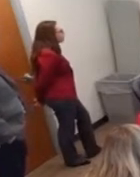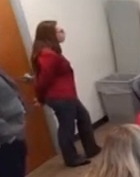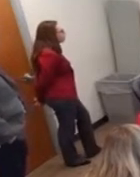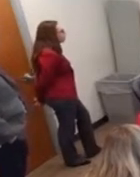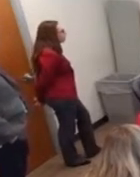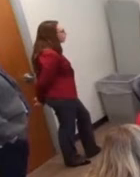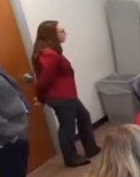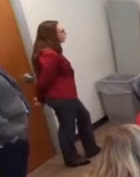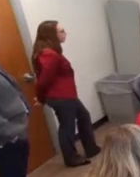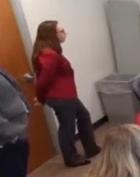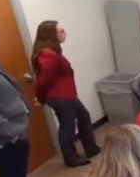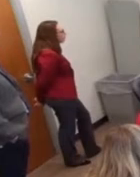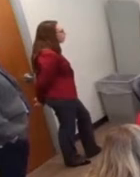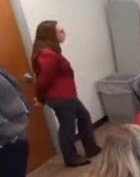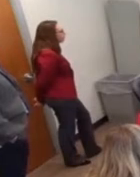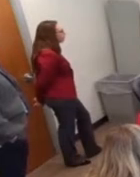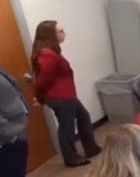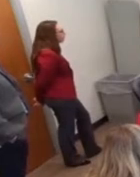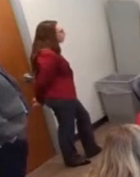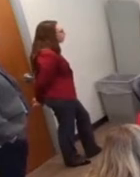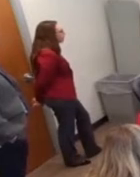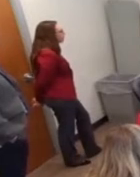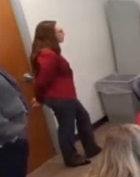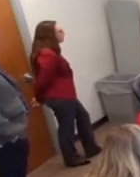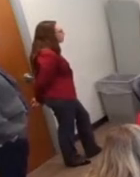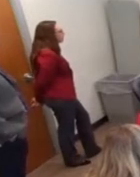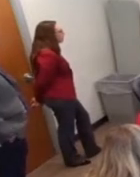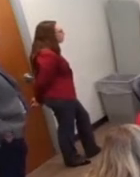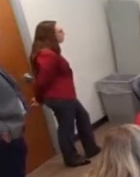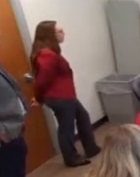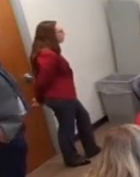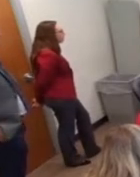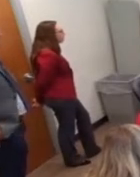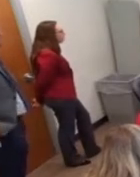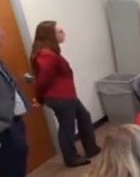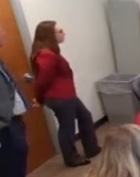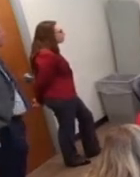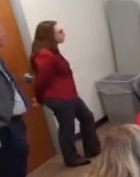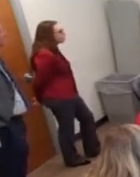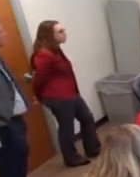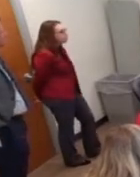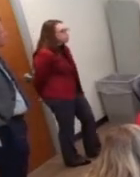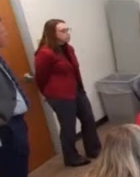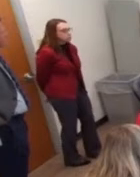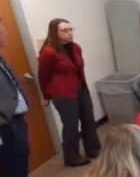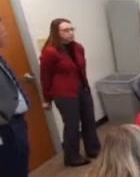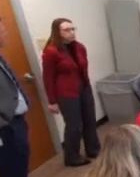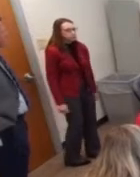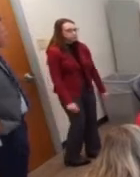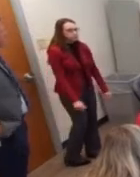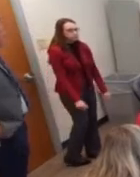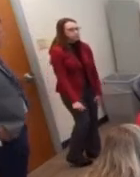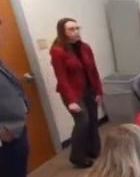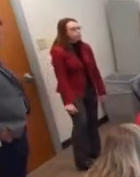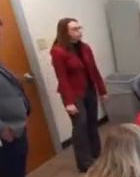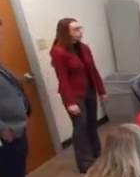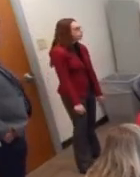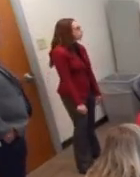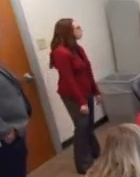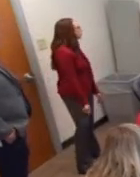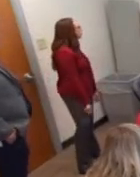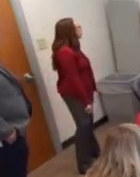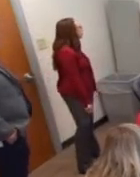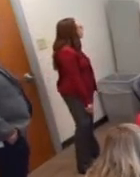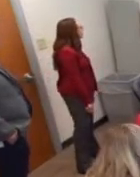collect data on that are going to push us towards so it's all kind of coming together in this one holistic